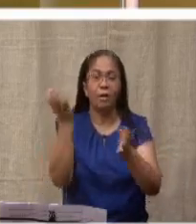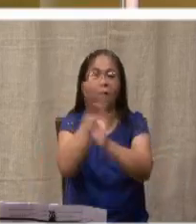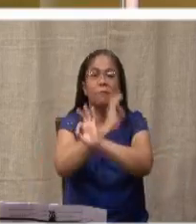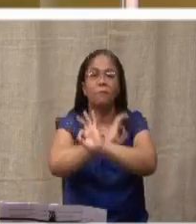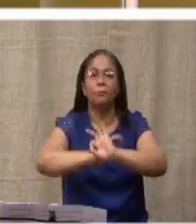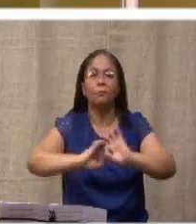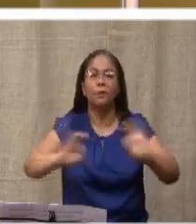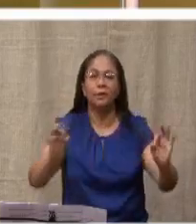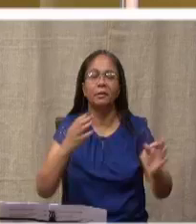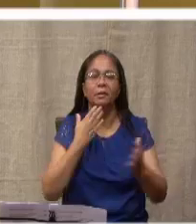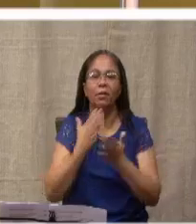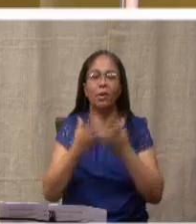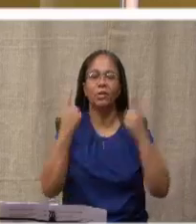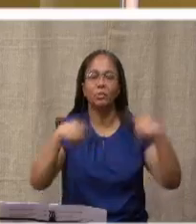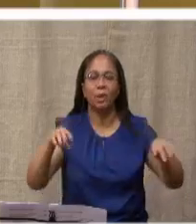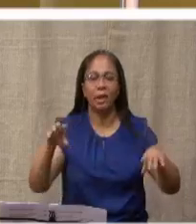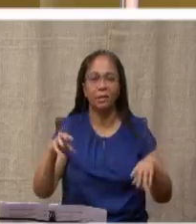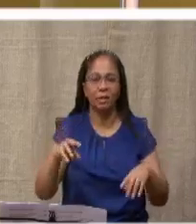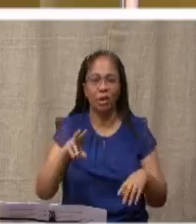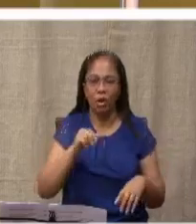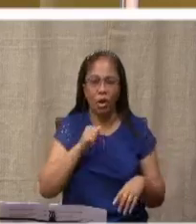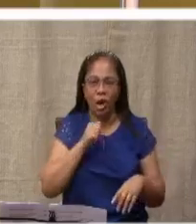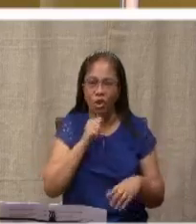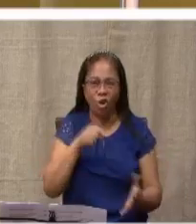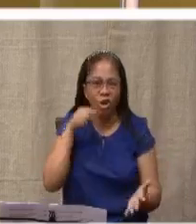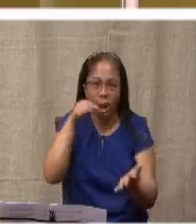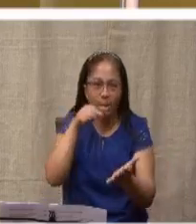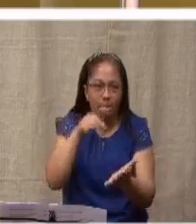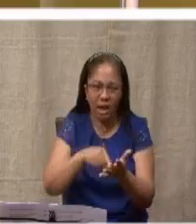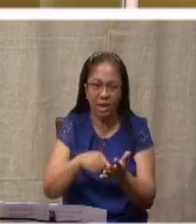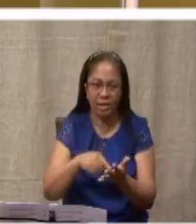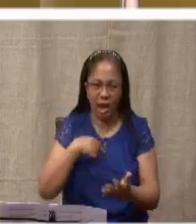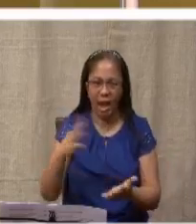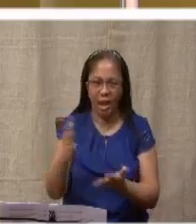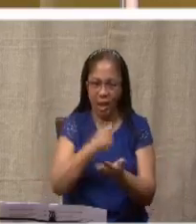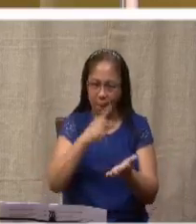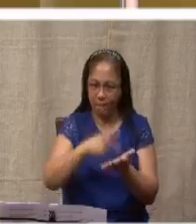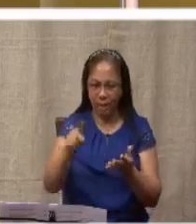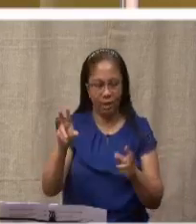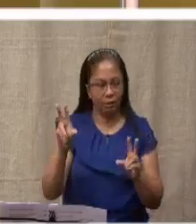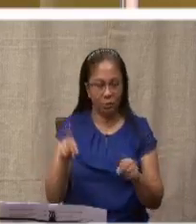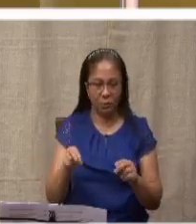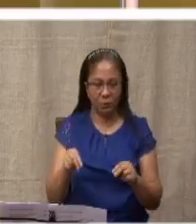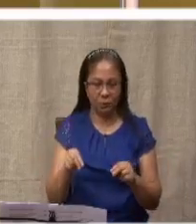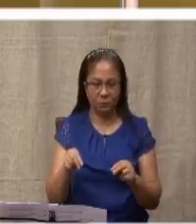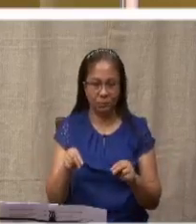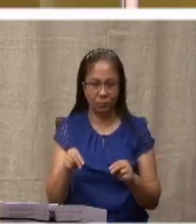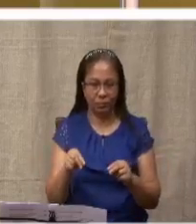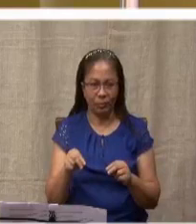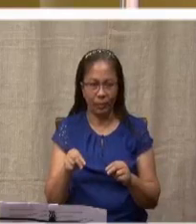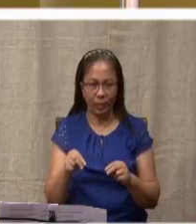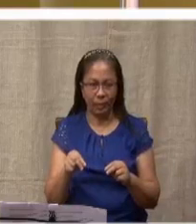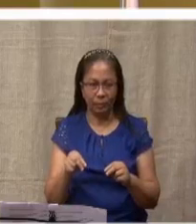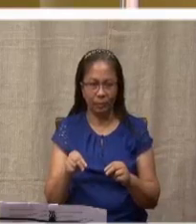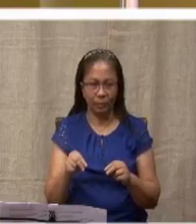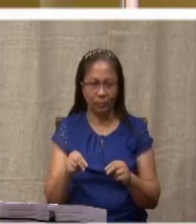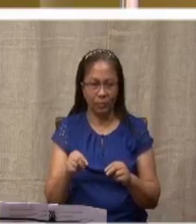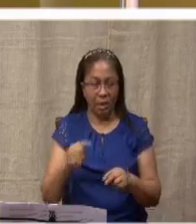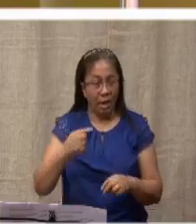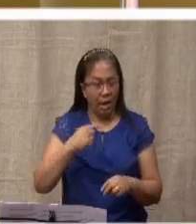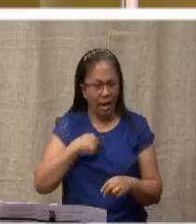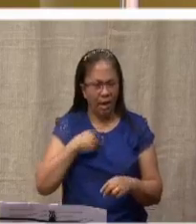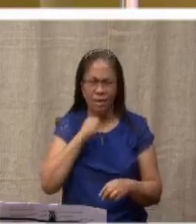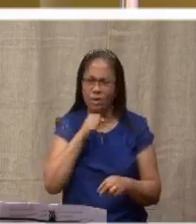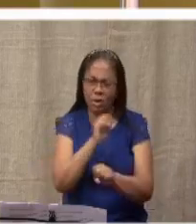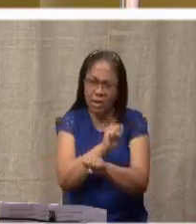the good news free and not insist on the rights which the gospel give me so though i am not